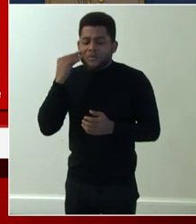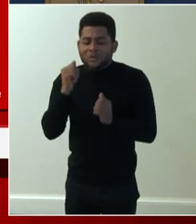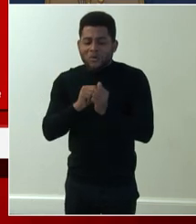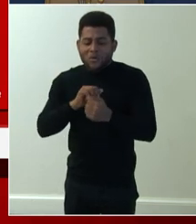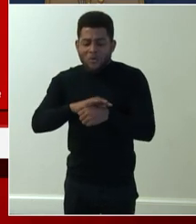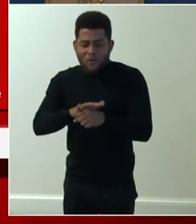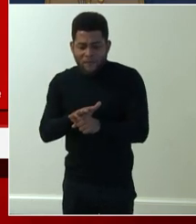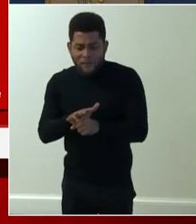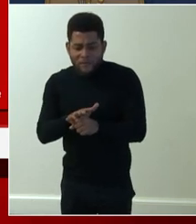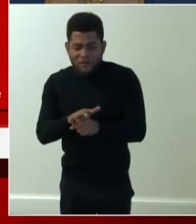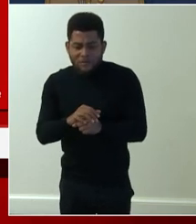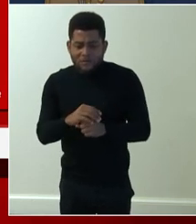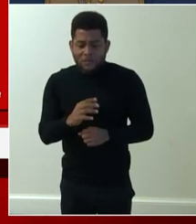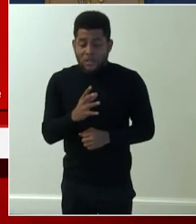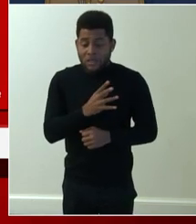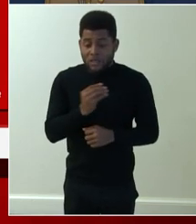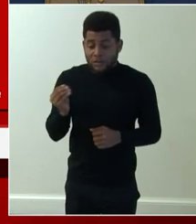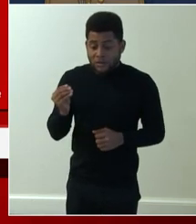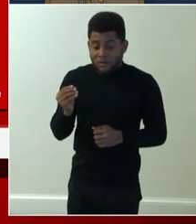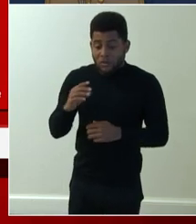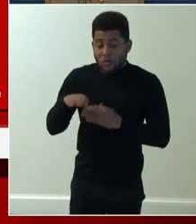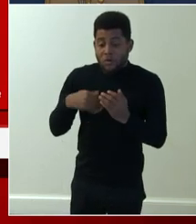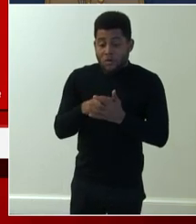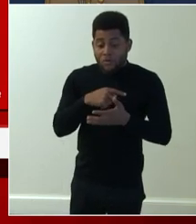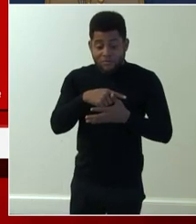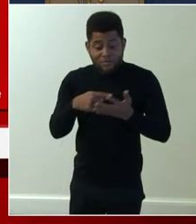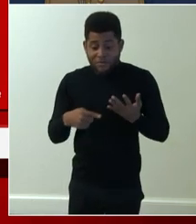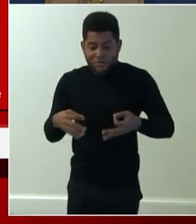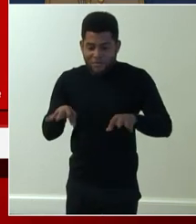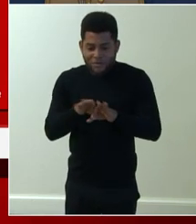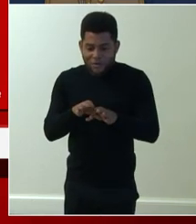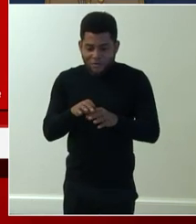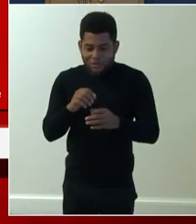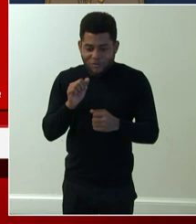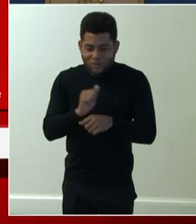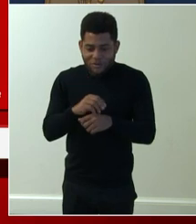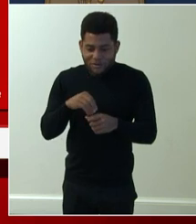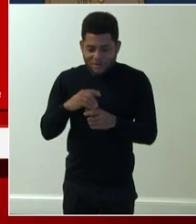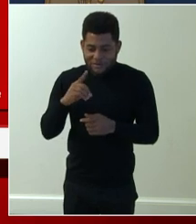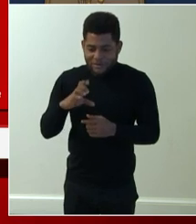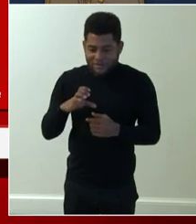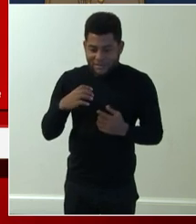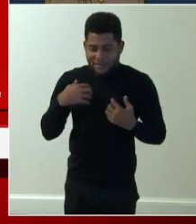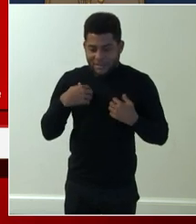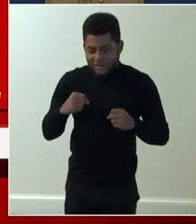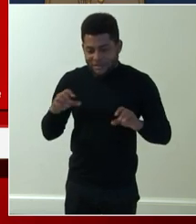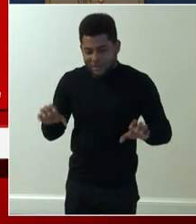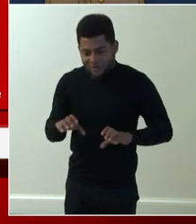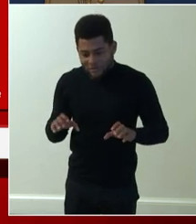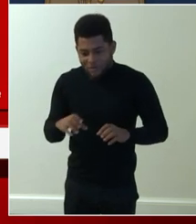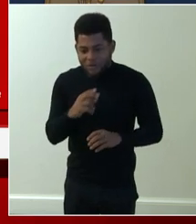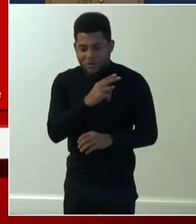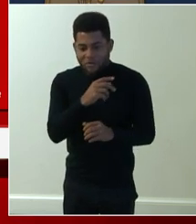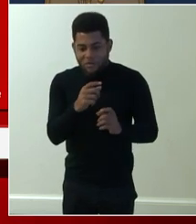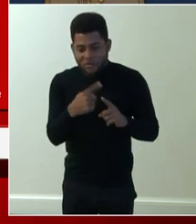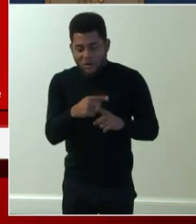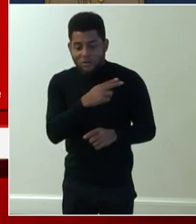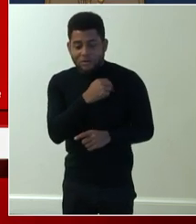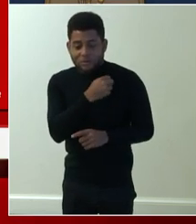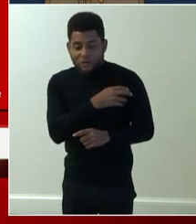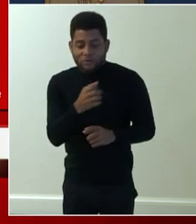And all of them are important to the work that DC Health does, but the hospitalizations are